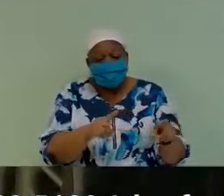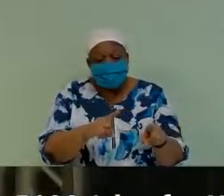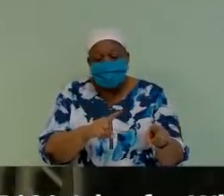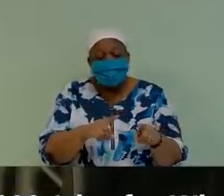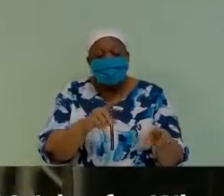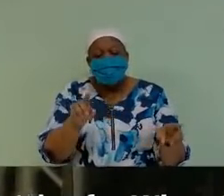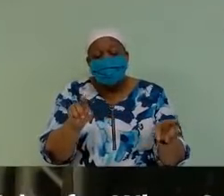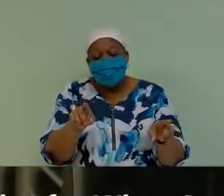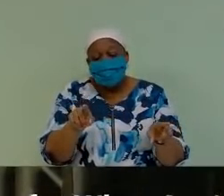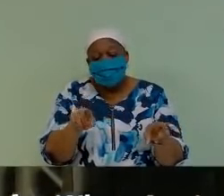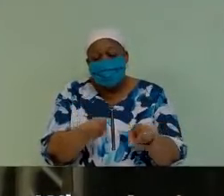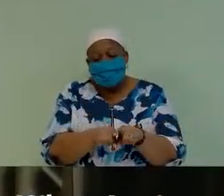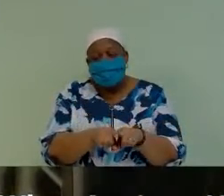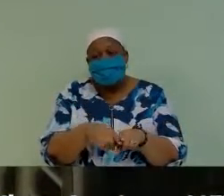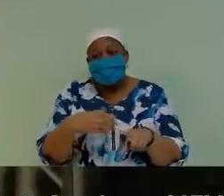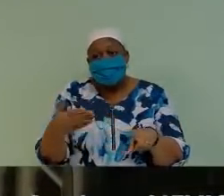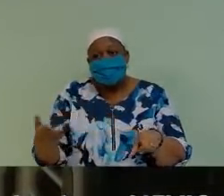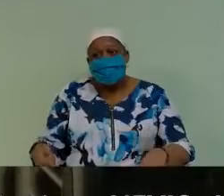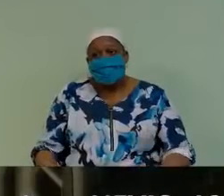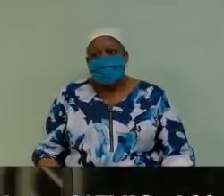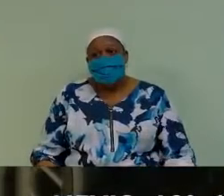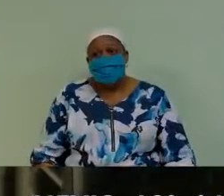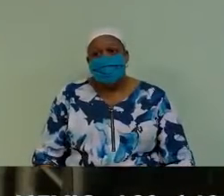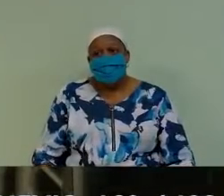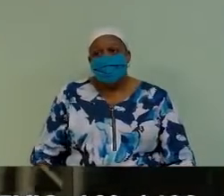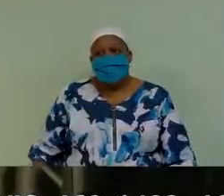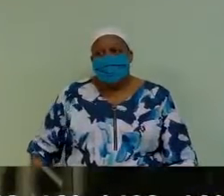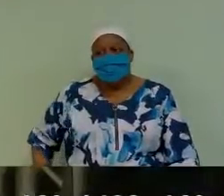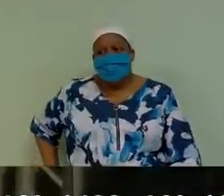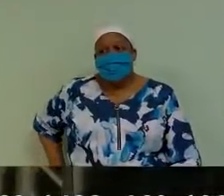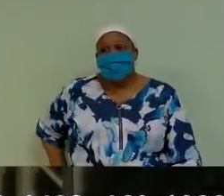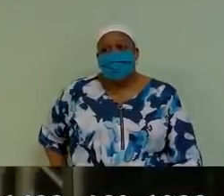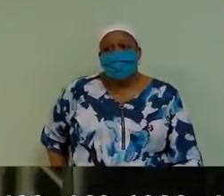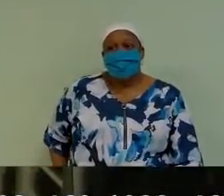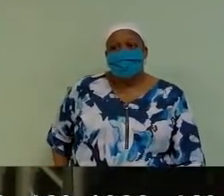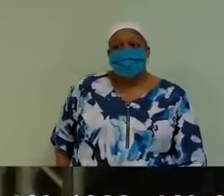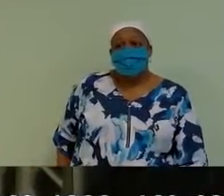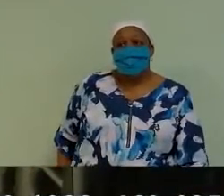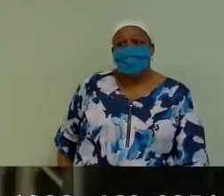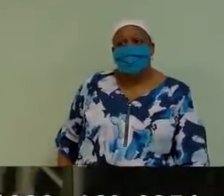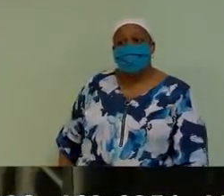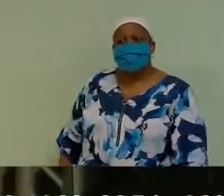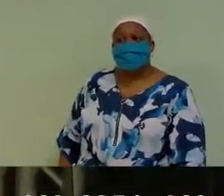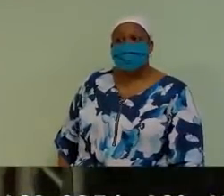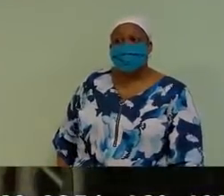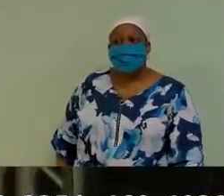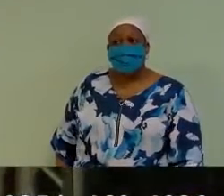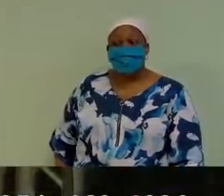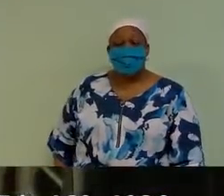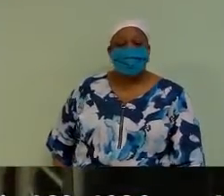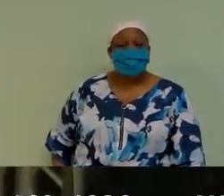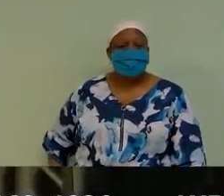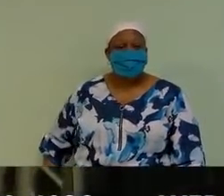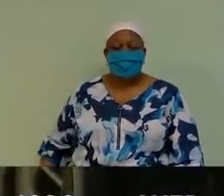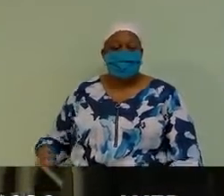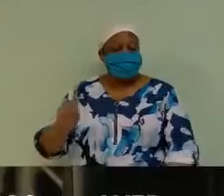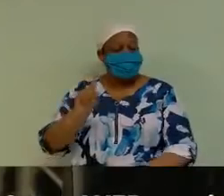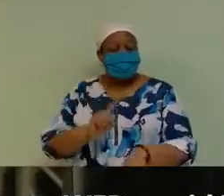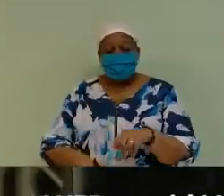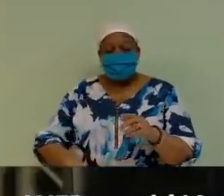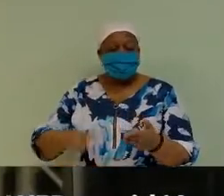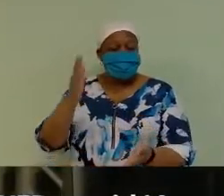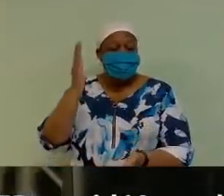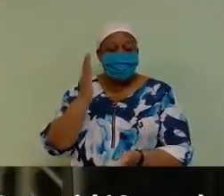the interventions that are proven to contain the virus. And so we cannot stop, we have